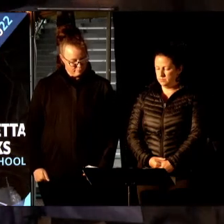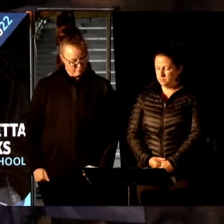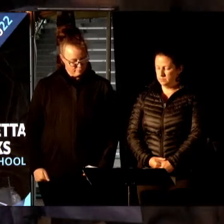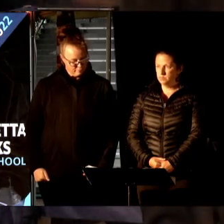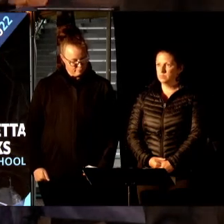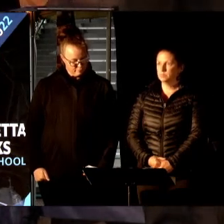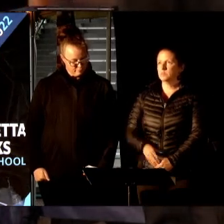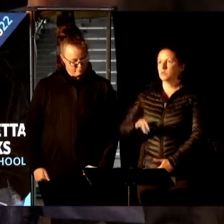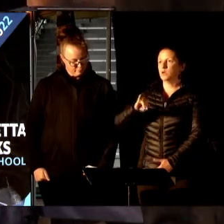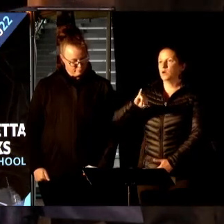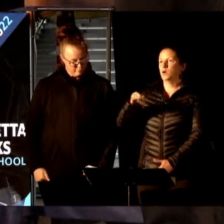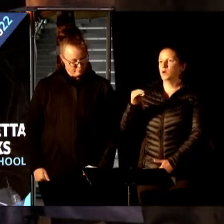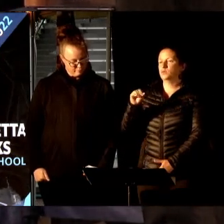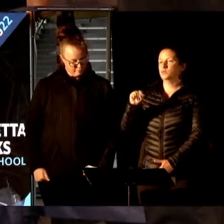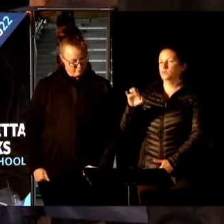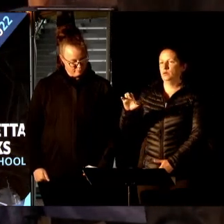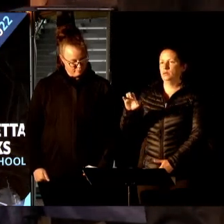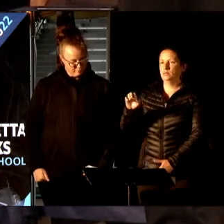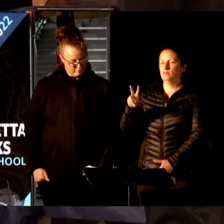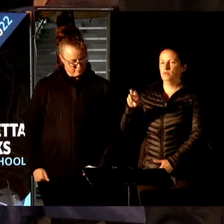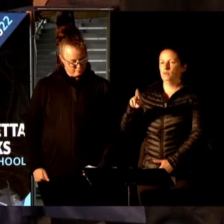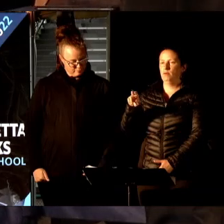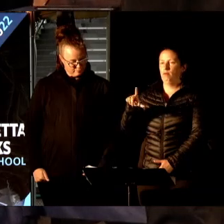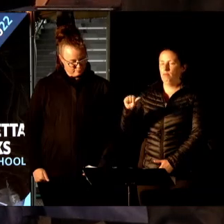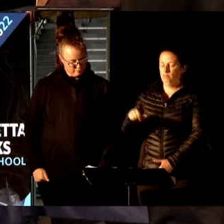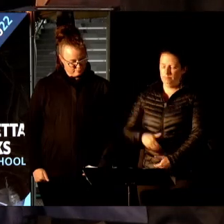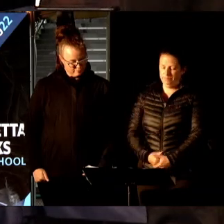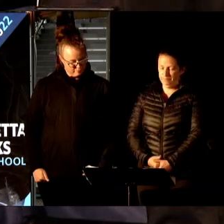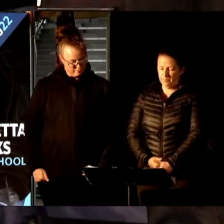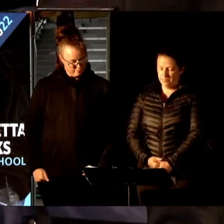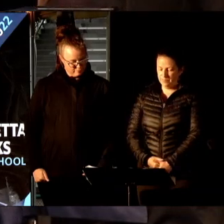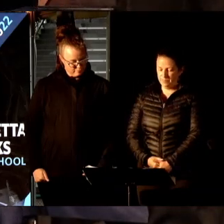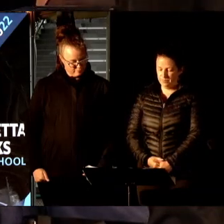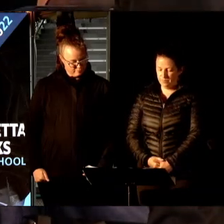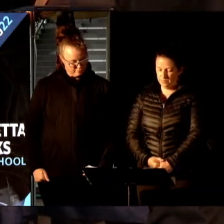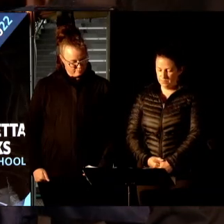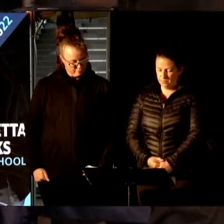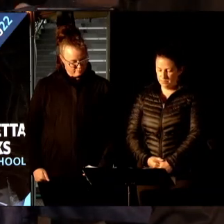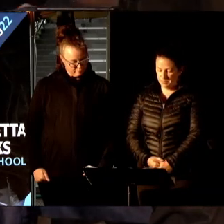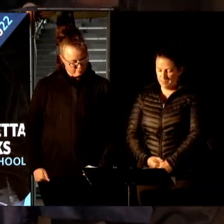Josue Barrera. Yeah.